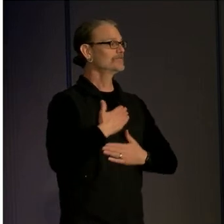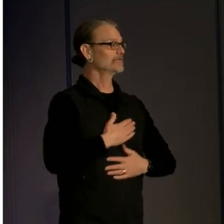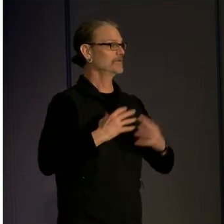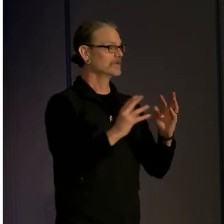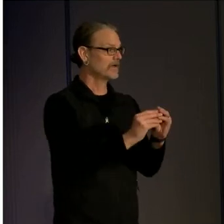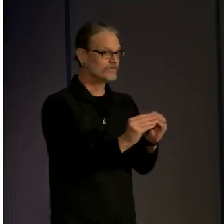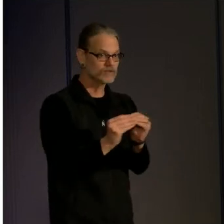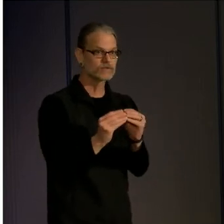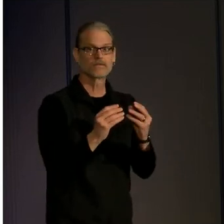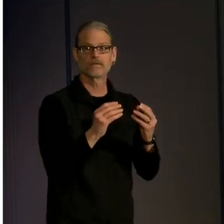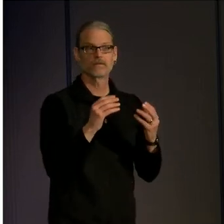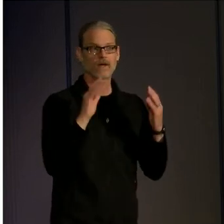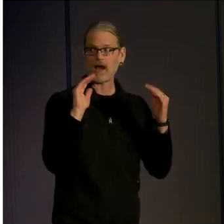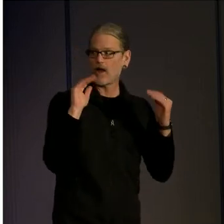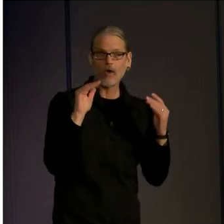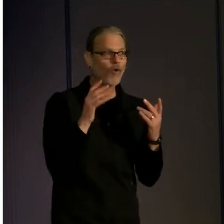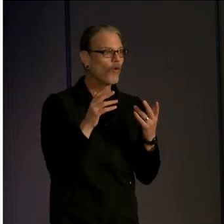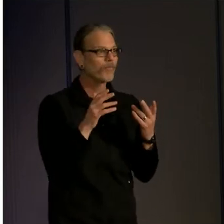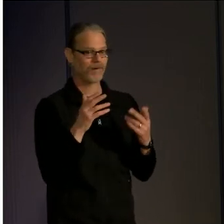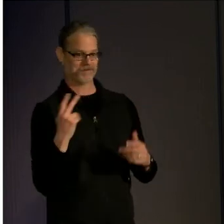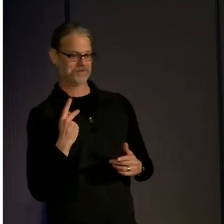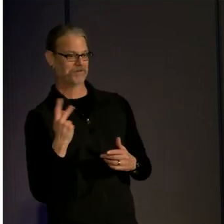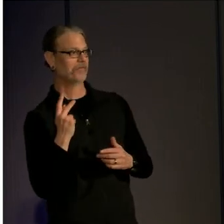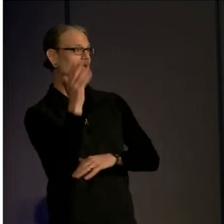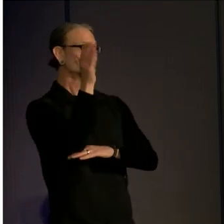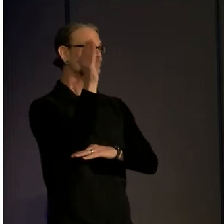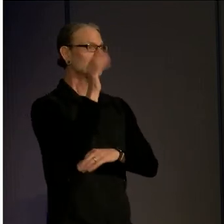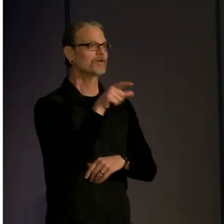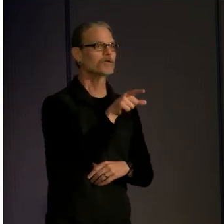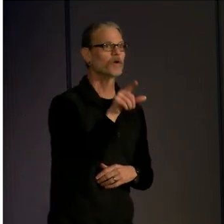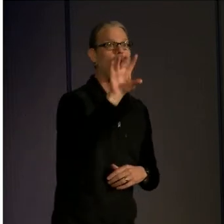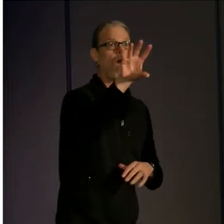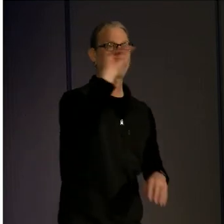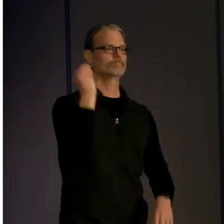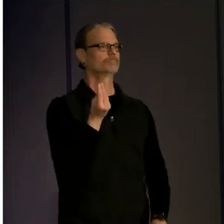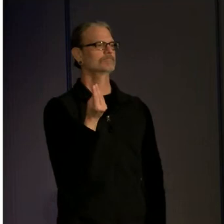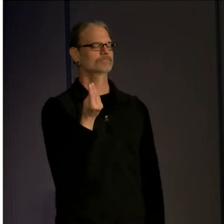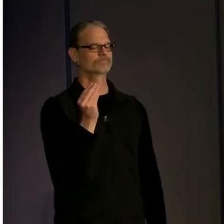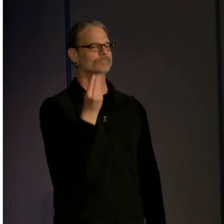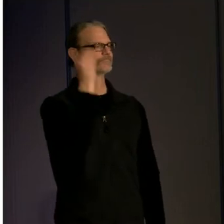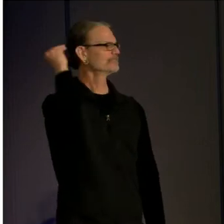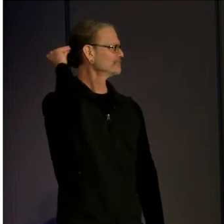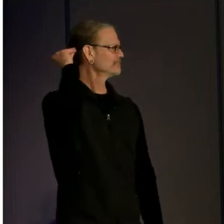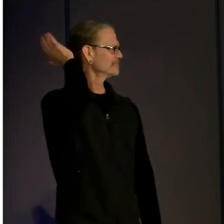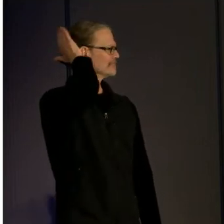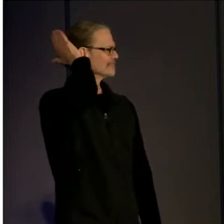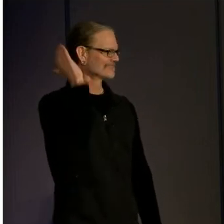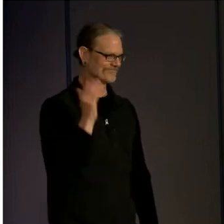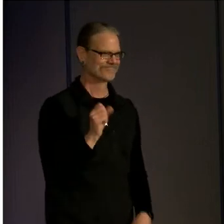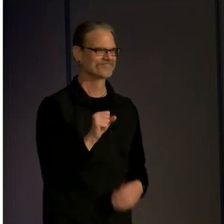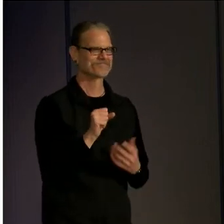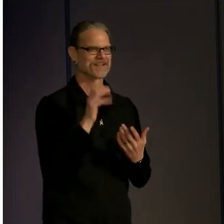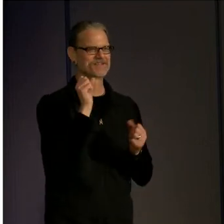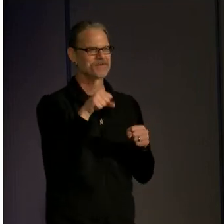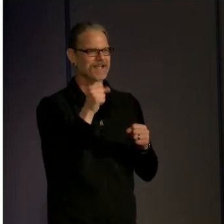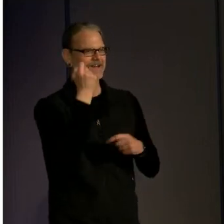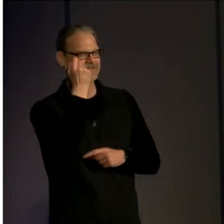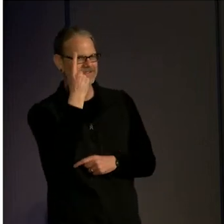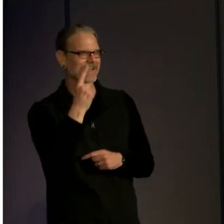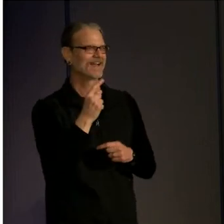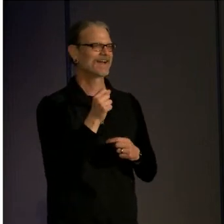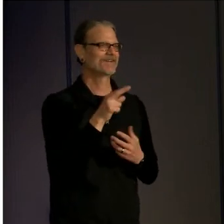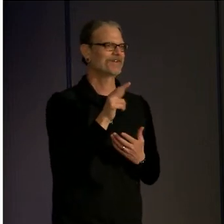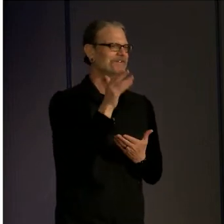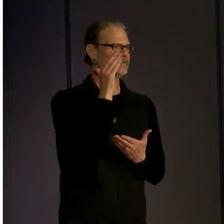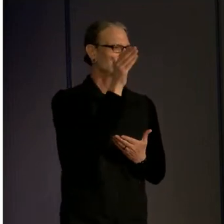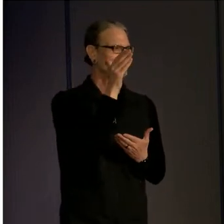time. I hope that there were some nuggets of info from Ted and I that you either relate to or are gonna implement yourself for the